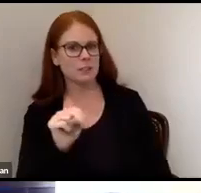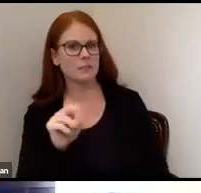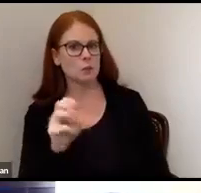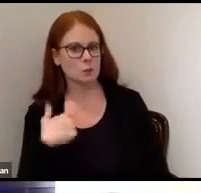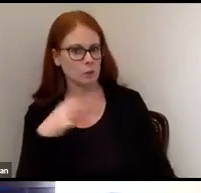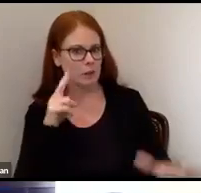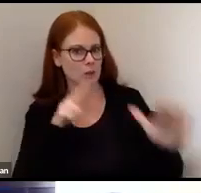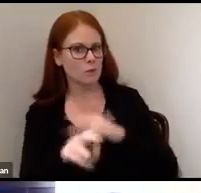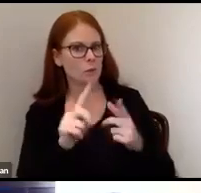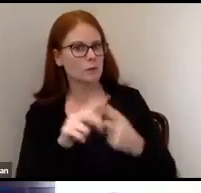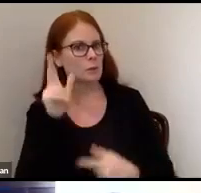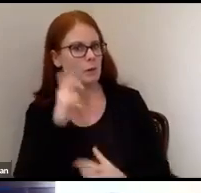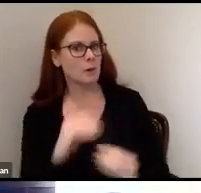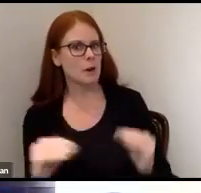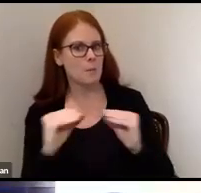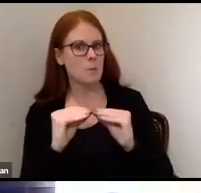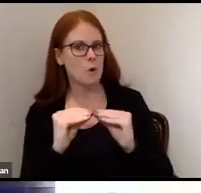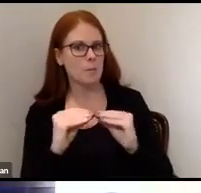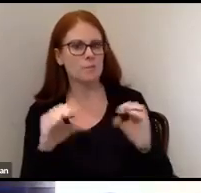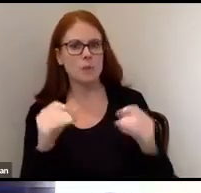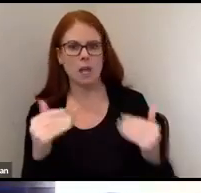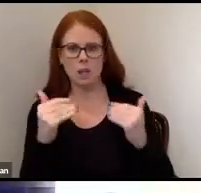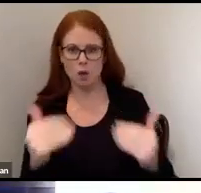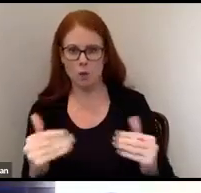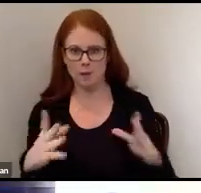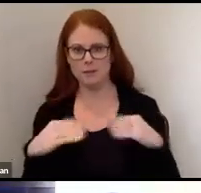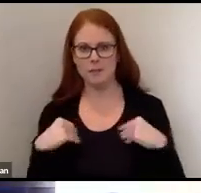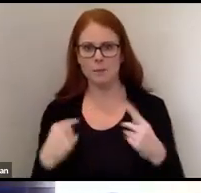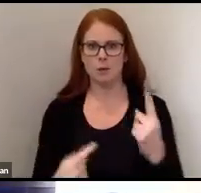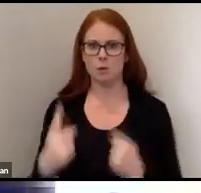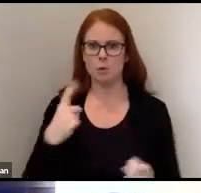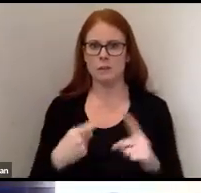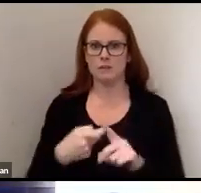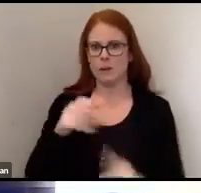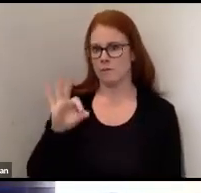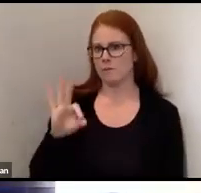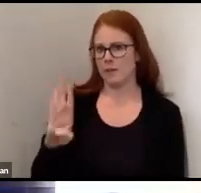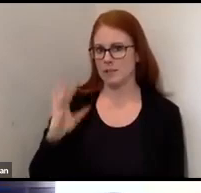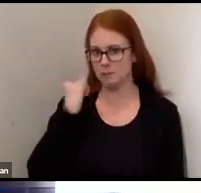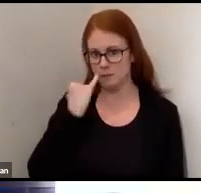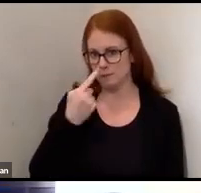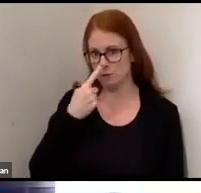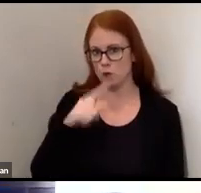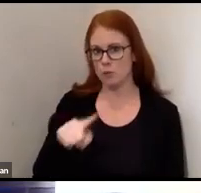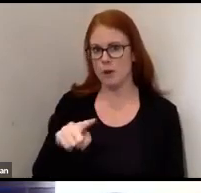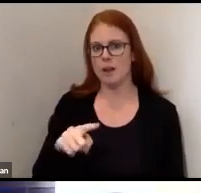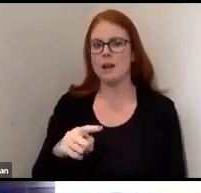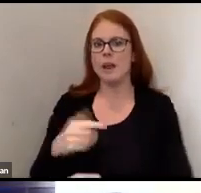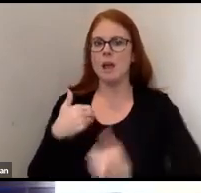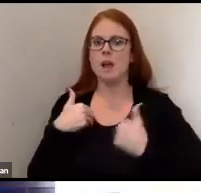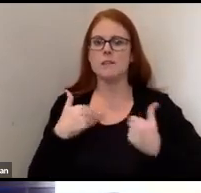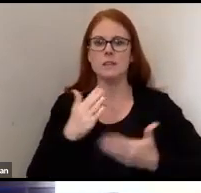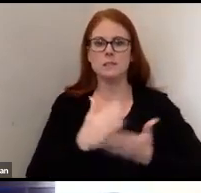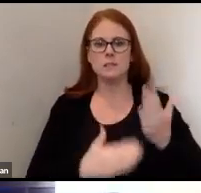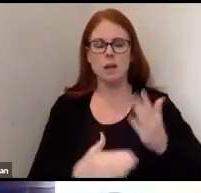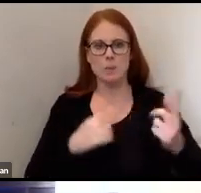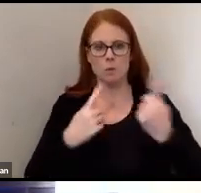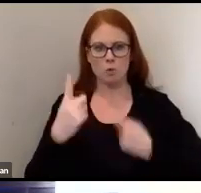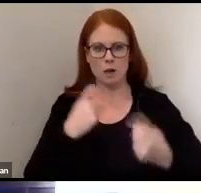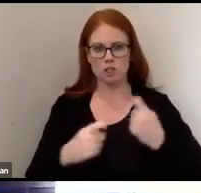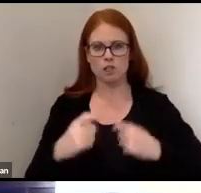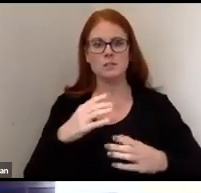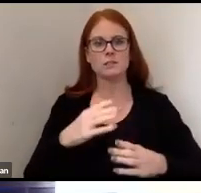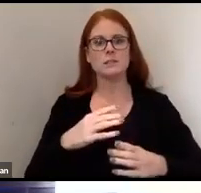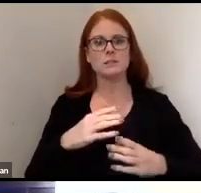that. Yeah. I'll go ahead and take some questions from Facebook if that's okay. So we're getting some questions about the